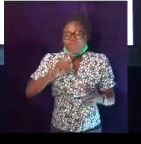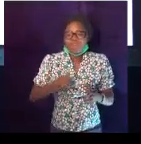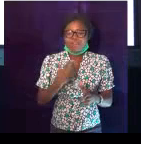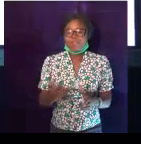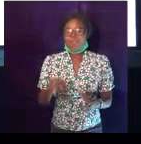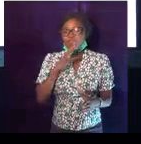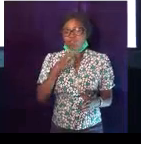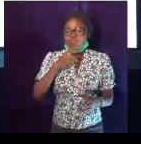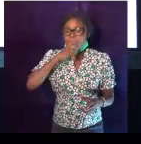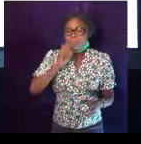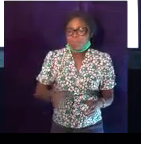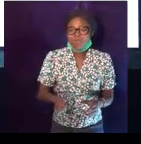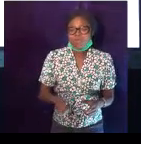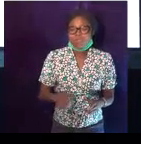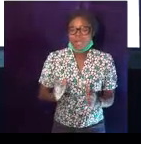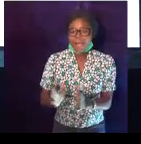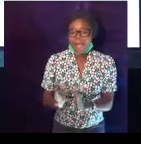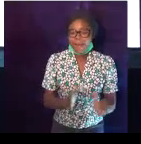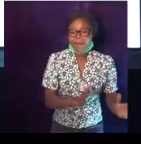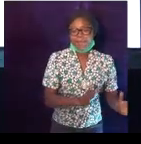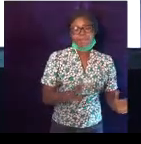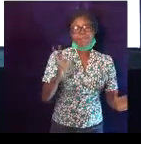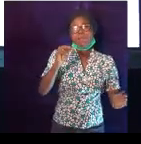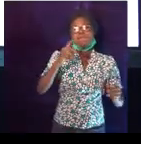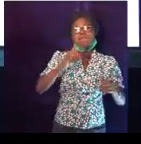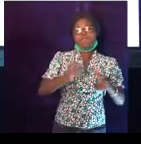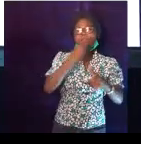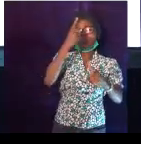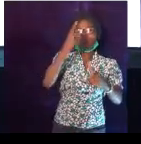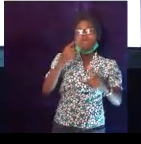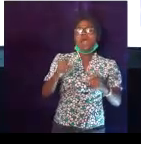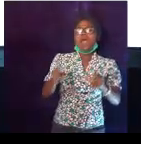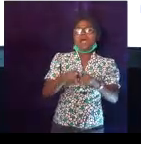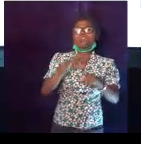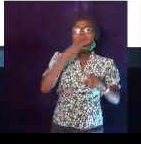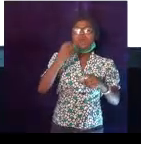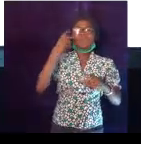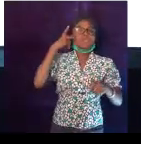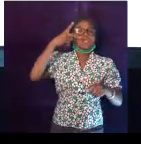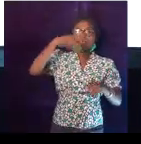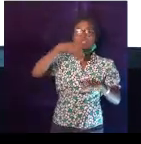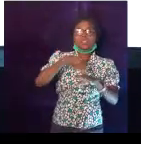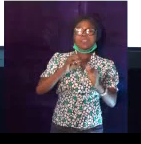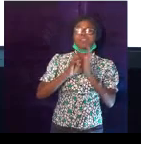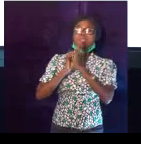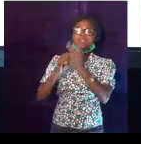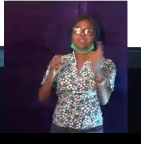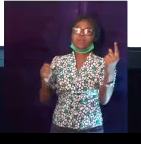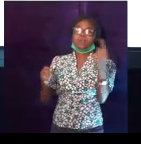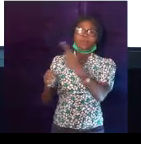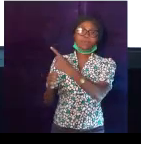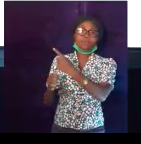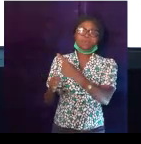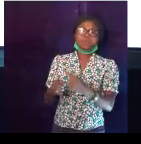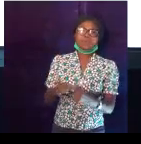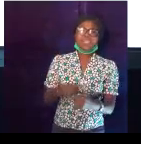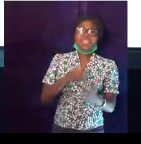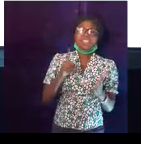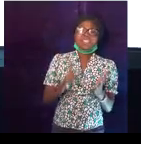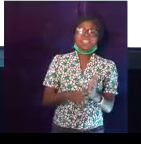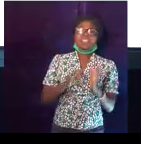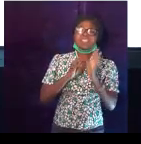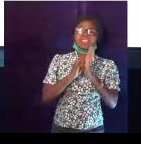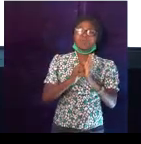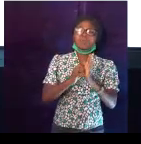No. The first thing you must do is that you must arrange them, as you will see in this example that I'm going to show you.